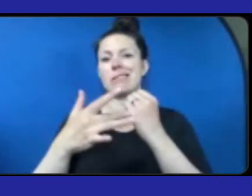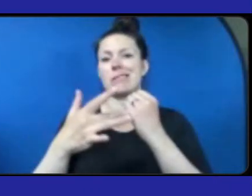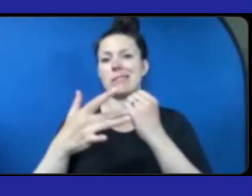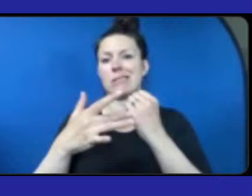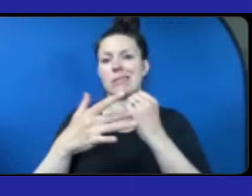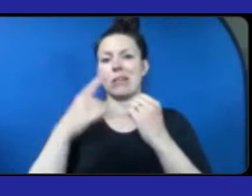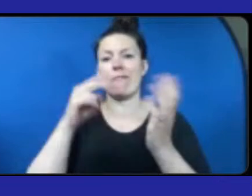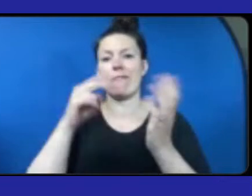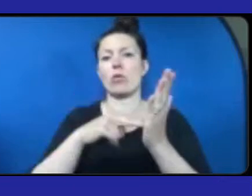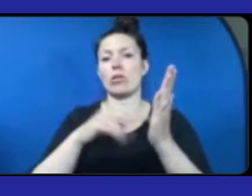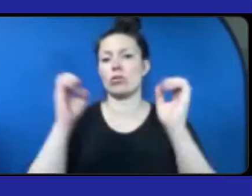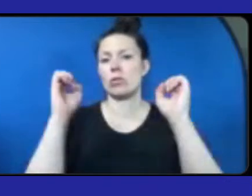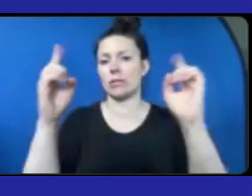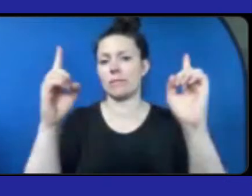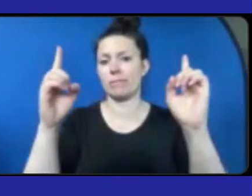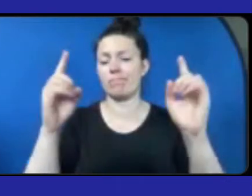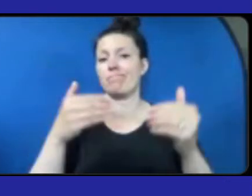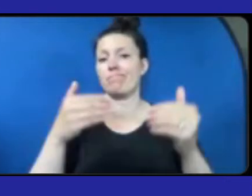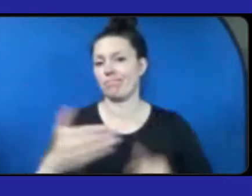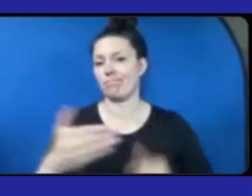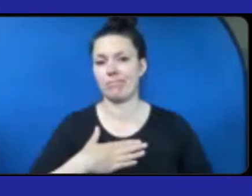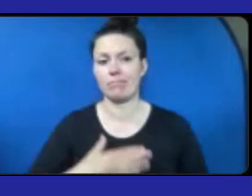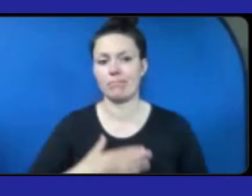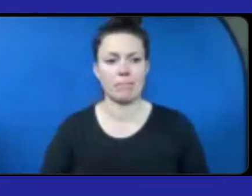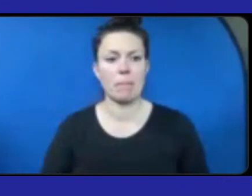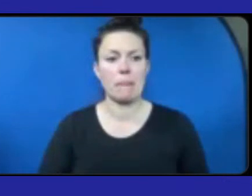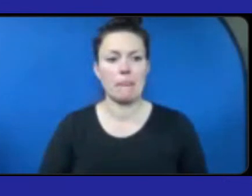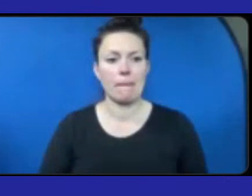for nursing education. Next slide.